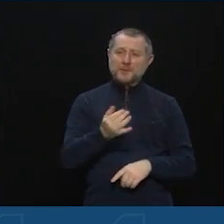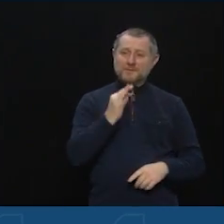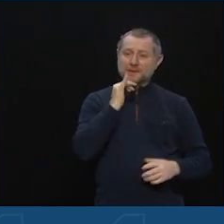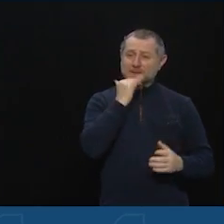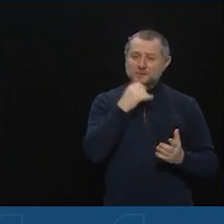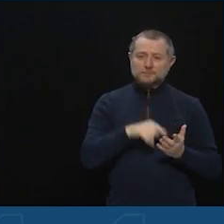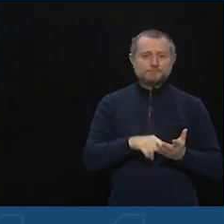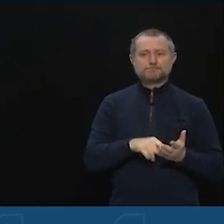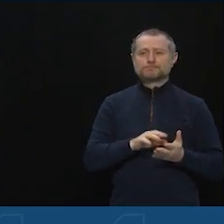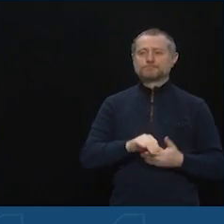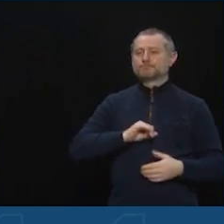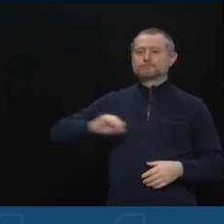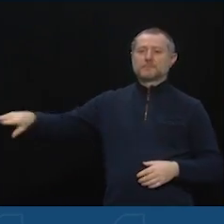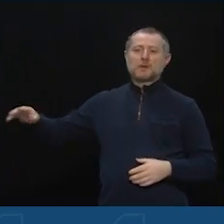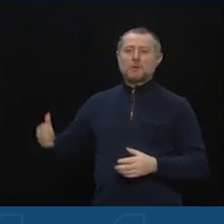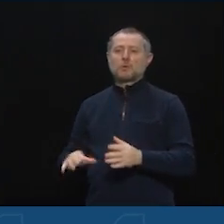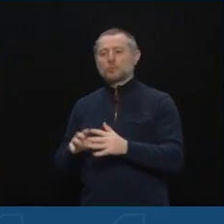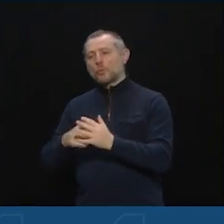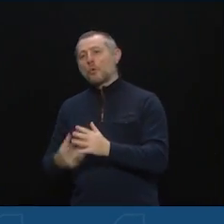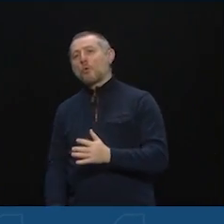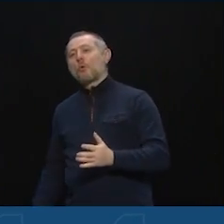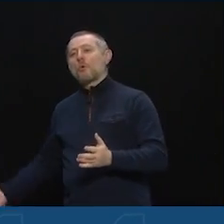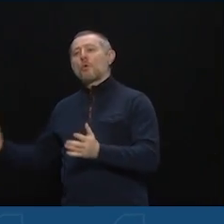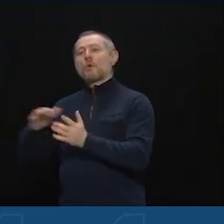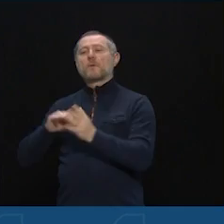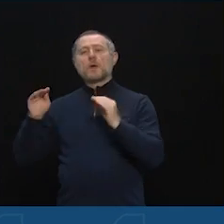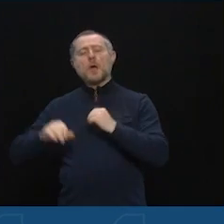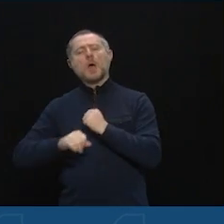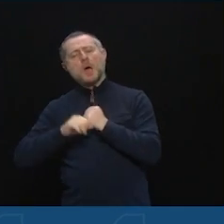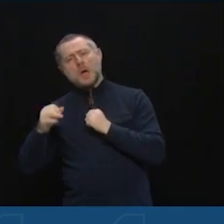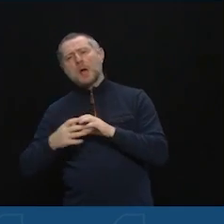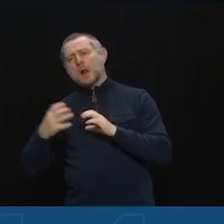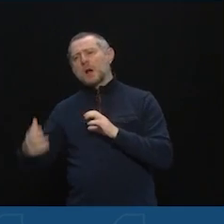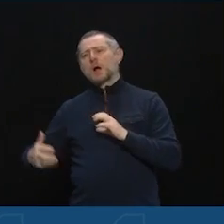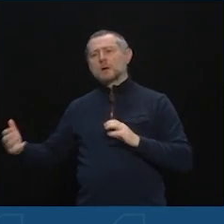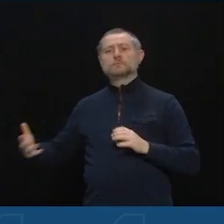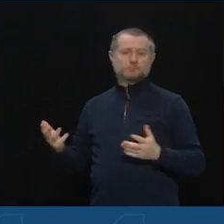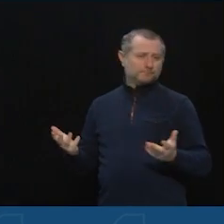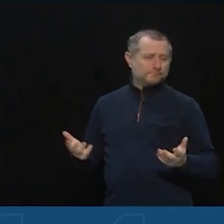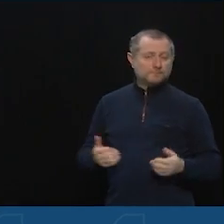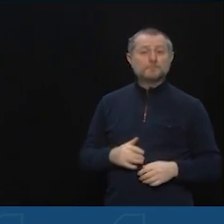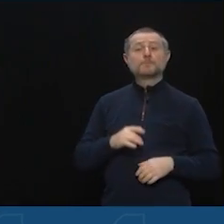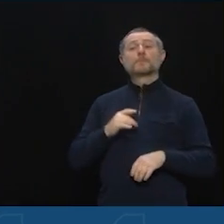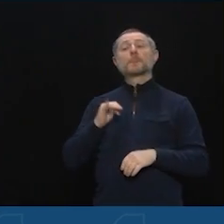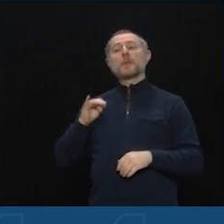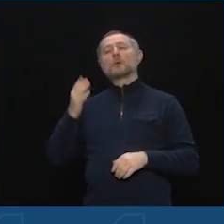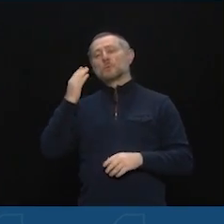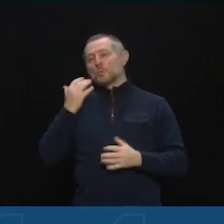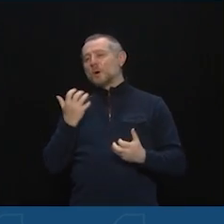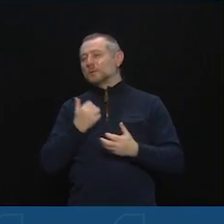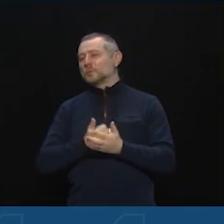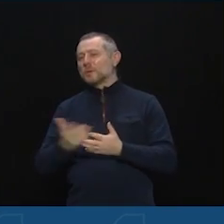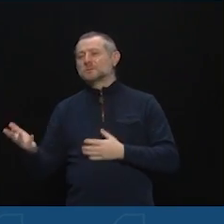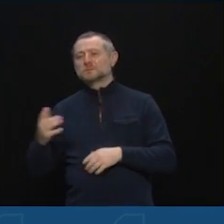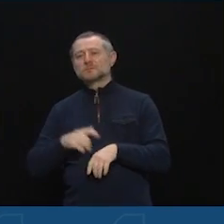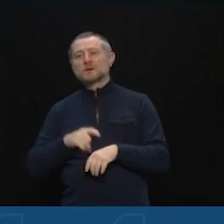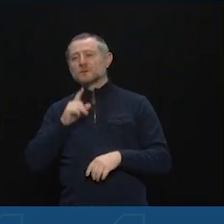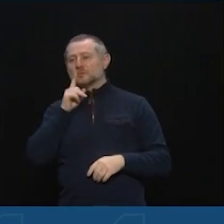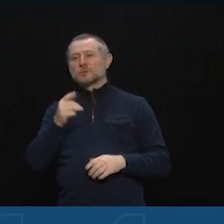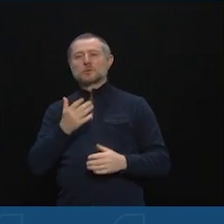have to send them back. It adds on to the licensing review time, and there was no real reason